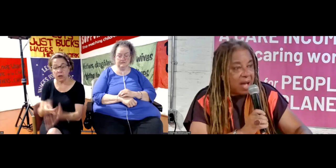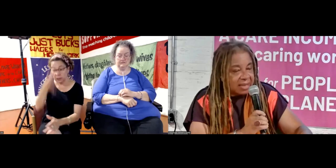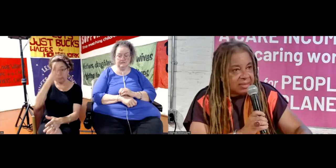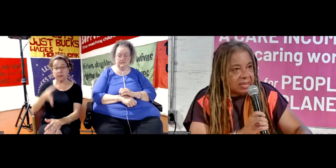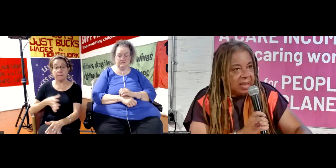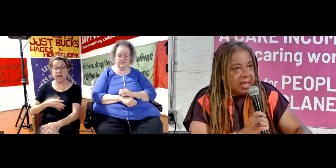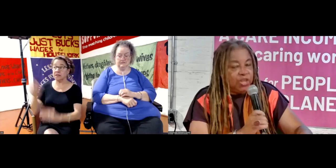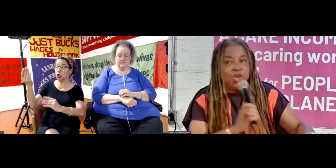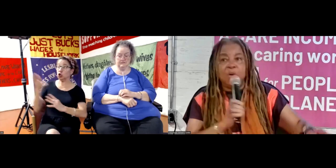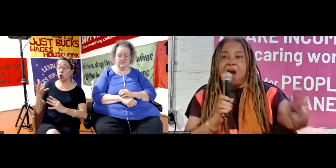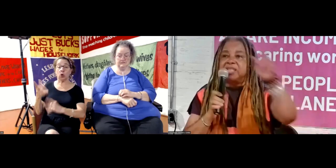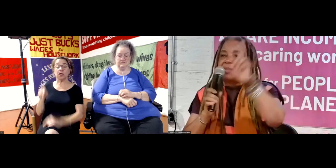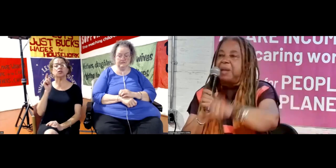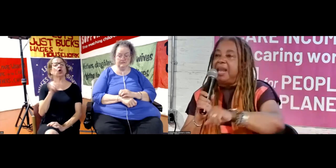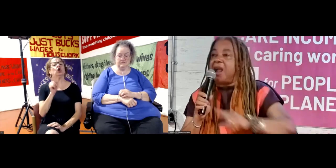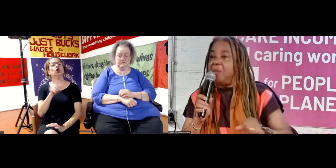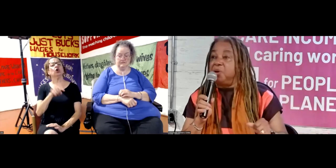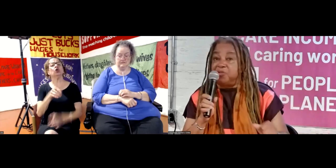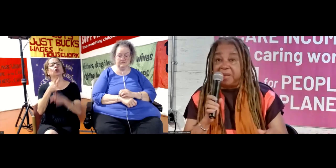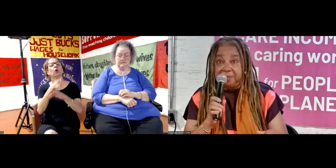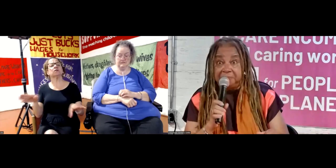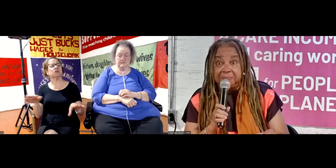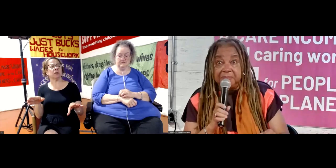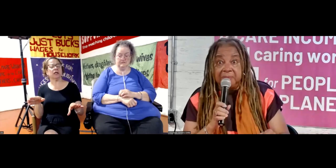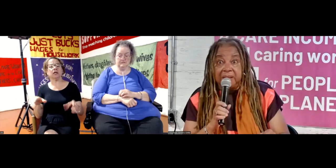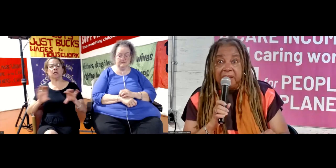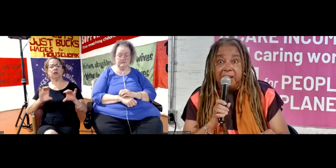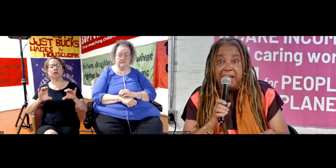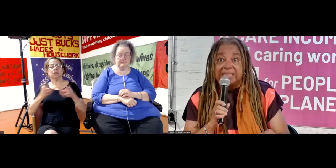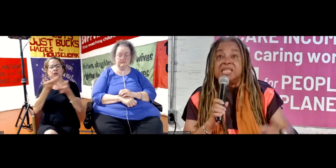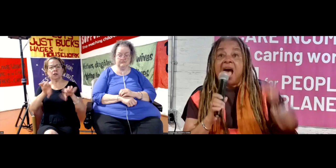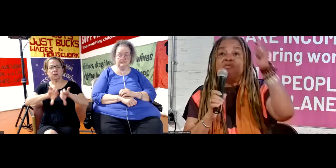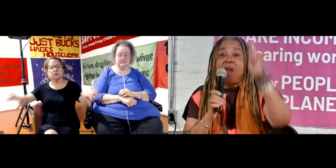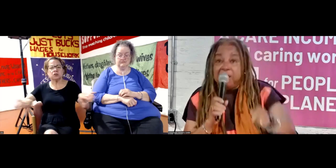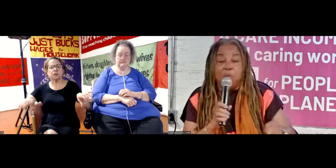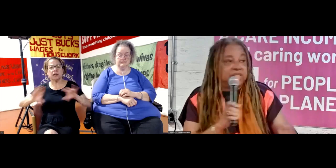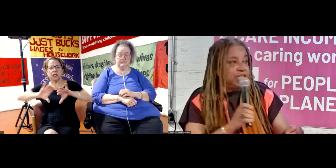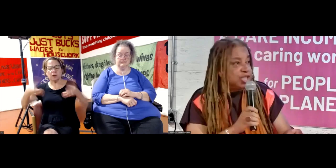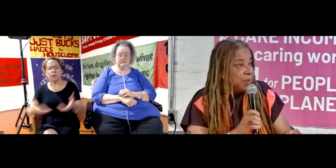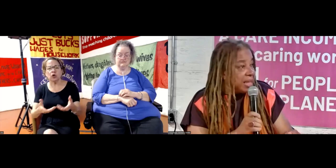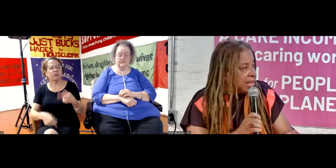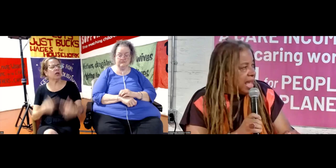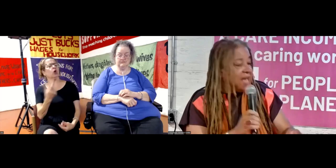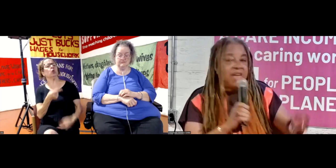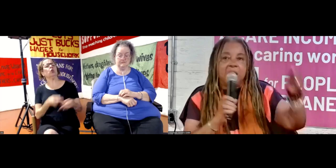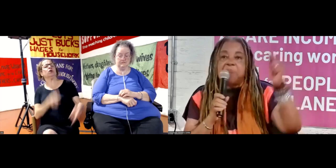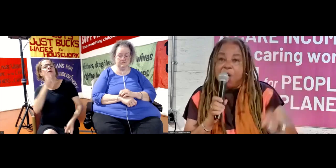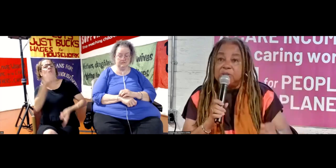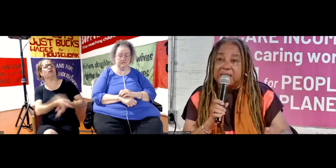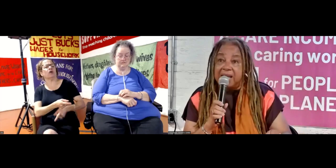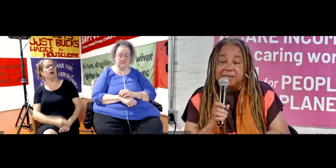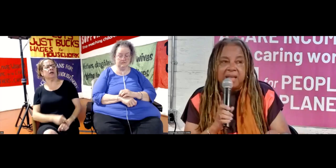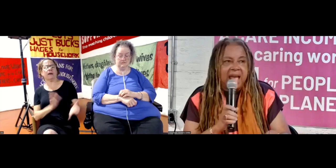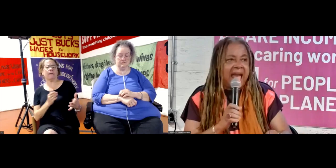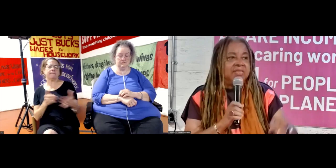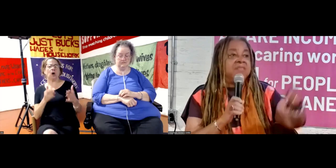to us, you are splitting our movement. It's not right what you're doing. And they